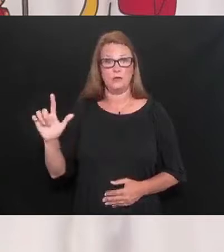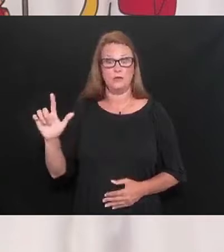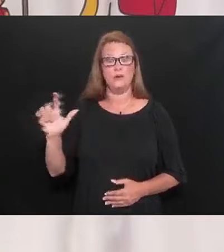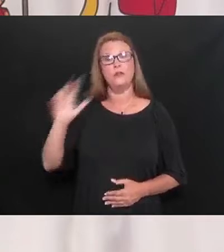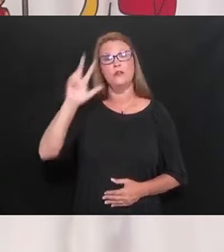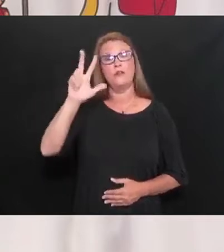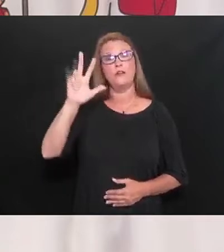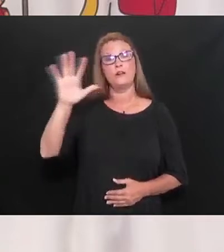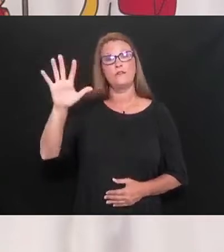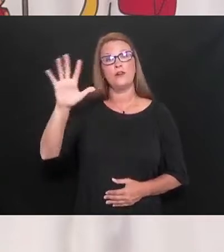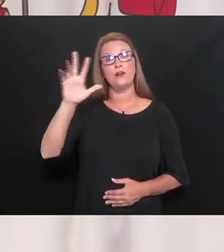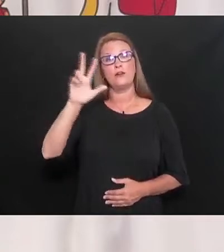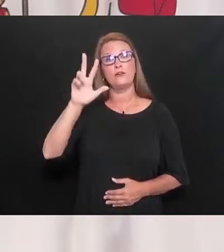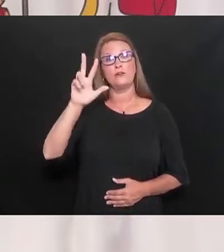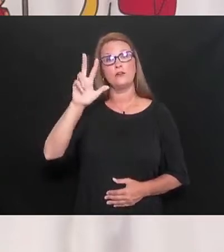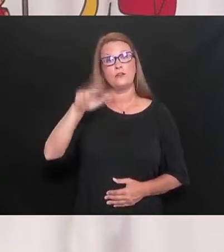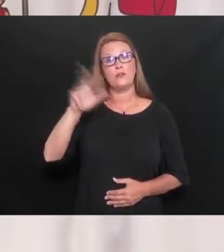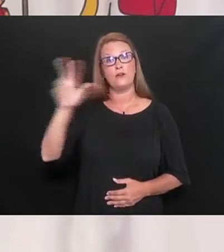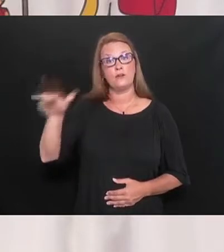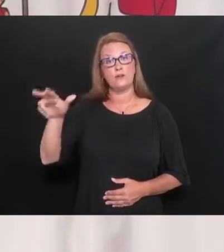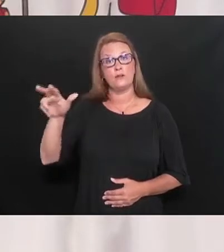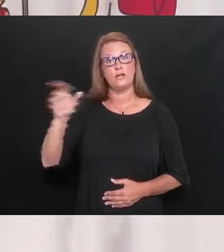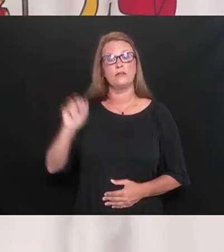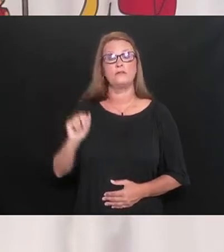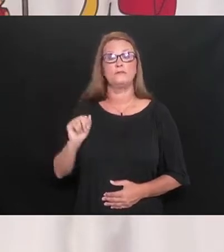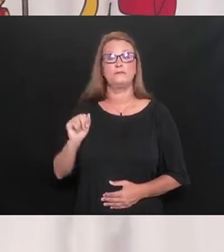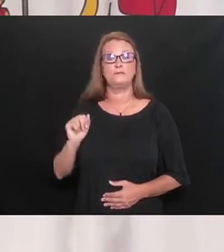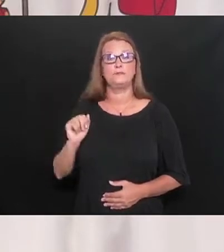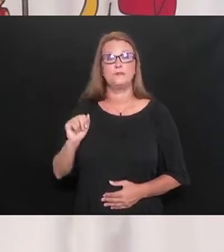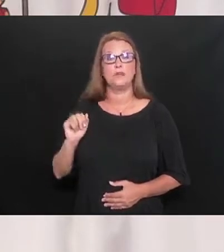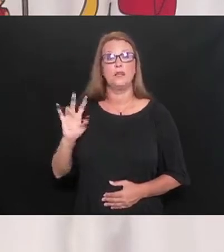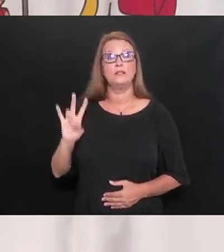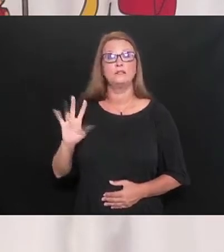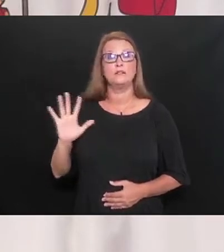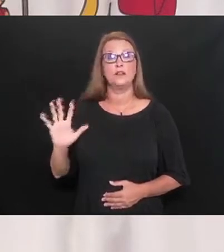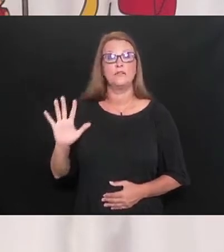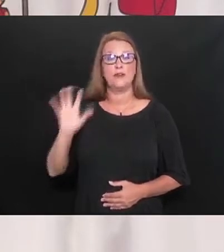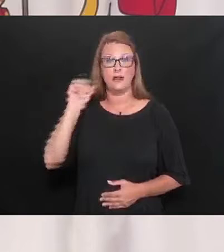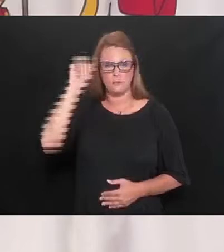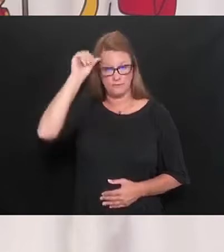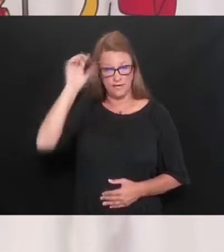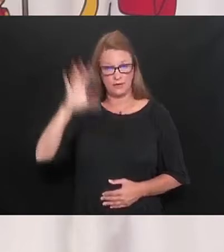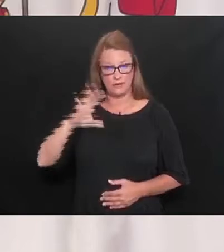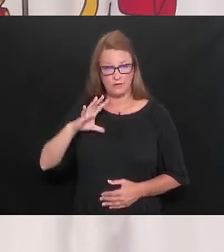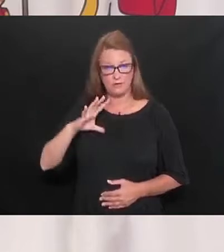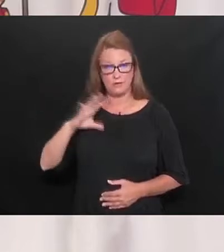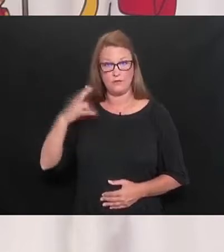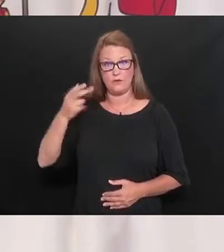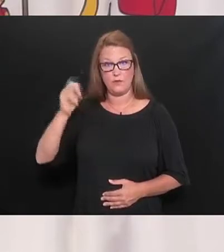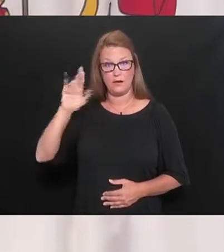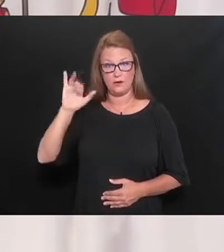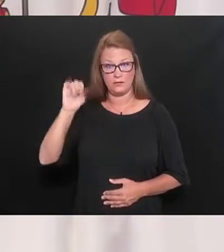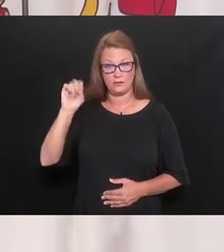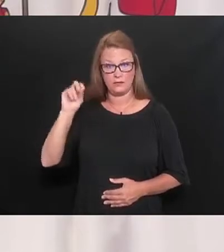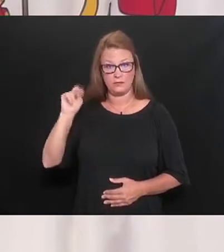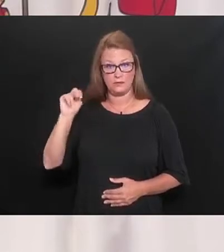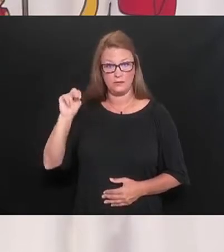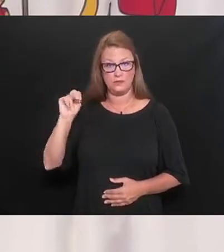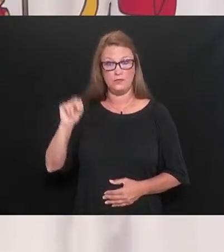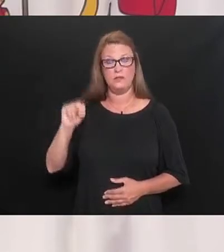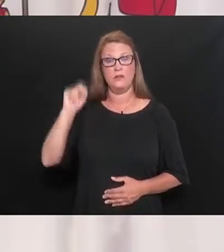The 3,533rd death is a 75-year-old male from Harrison County.